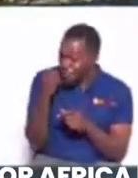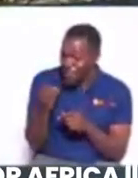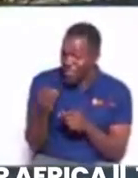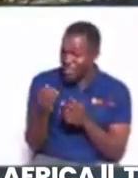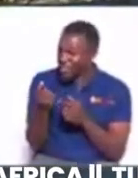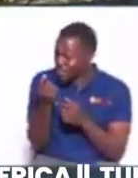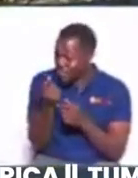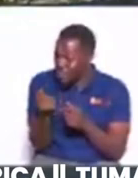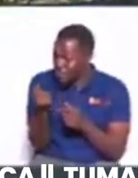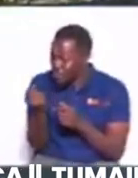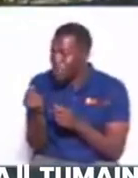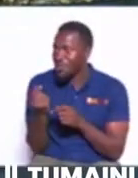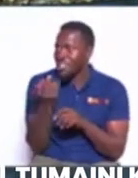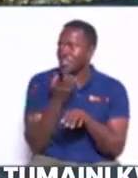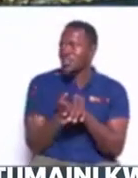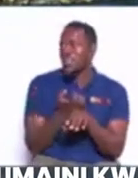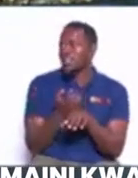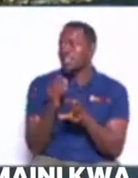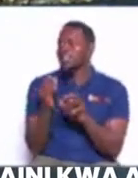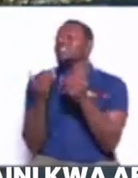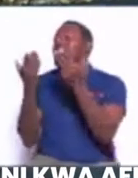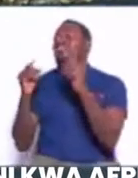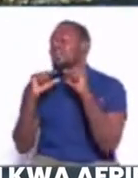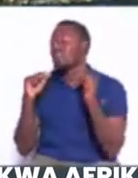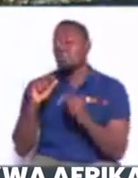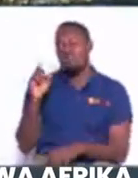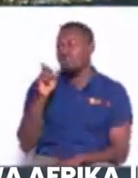with. He didn't want to give them up.